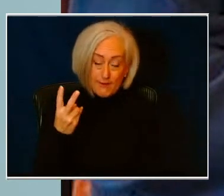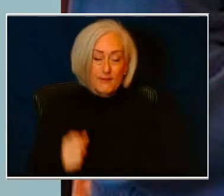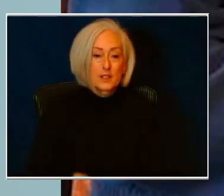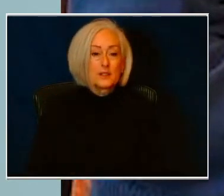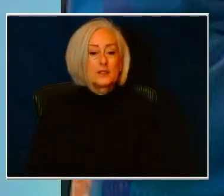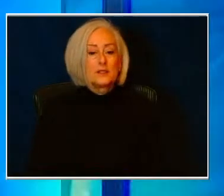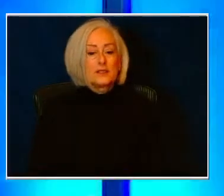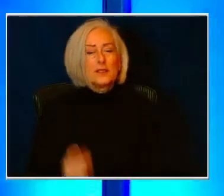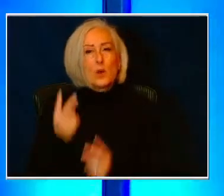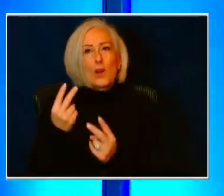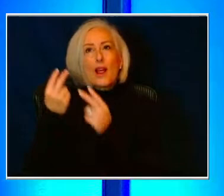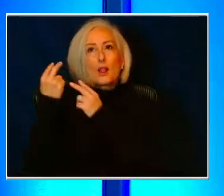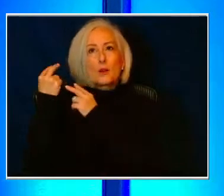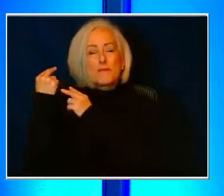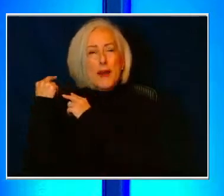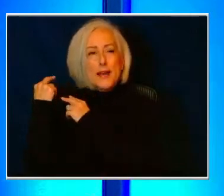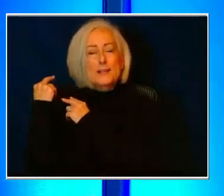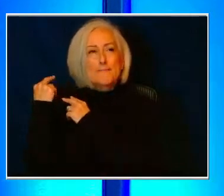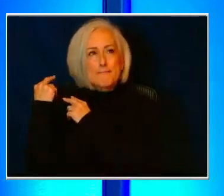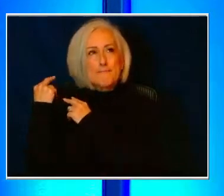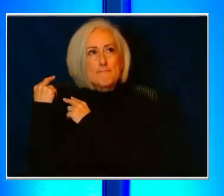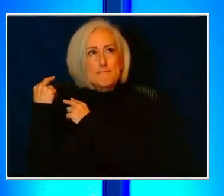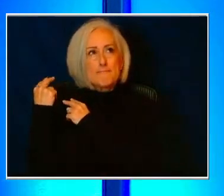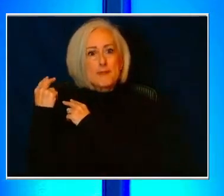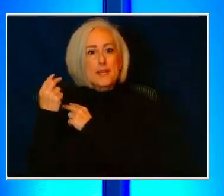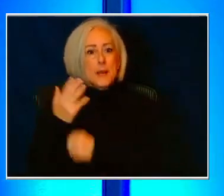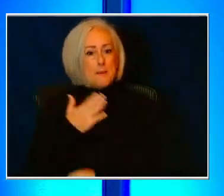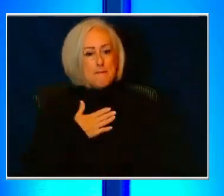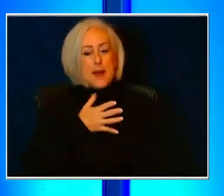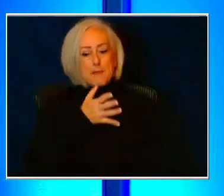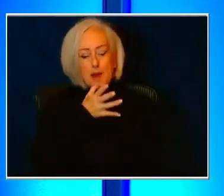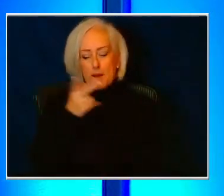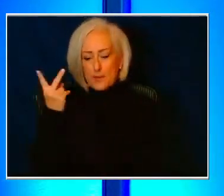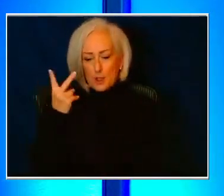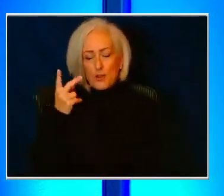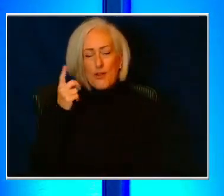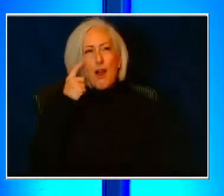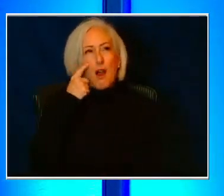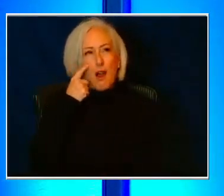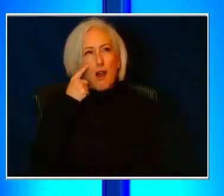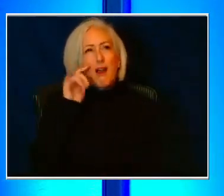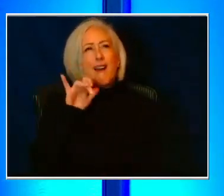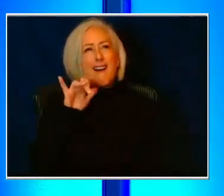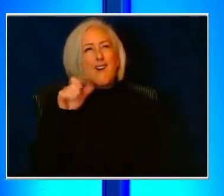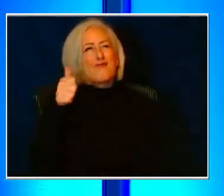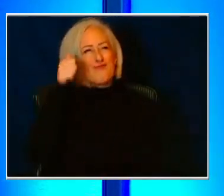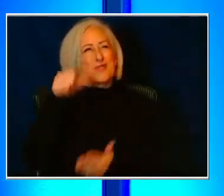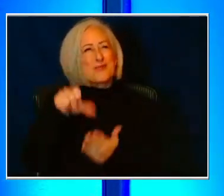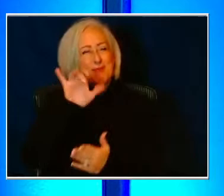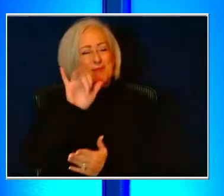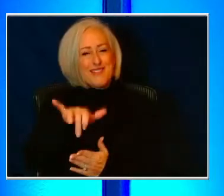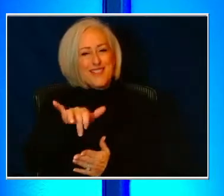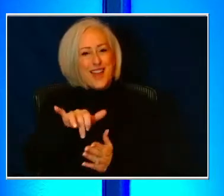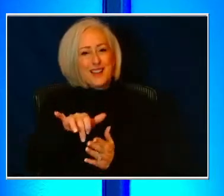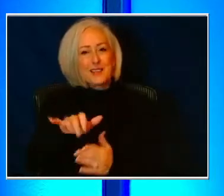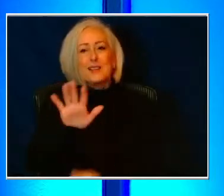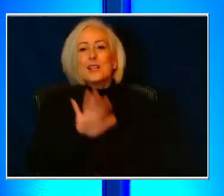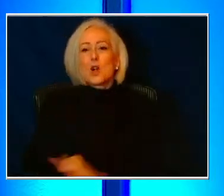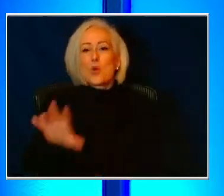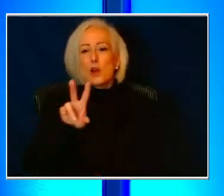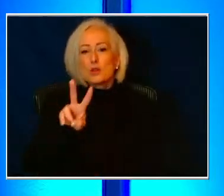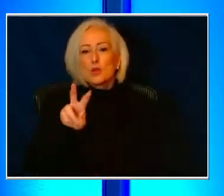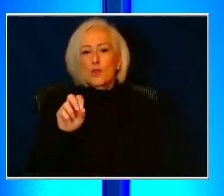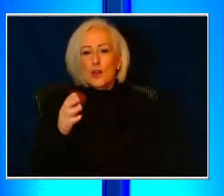Looking back, Jess, I can see, and my mom and I can piece together, like, oh, that was a sign. Like, in about 2015, he started to